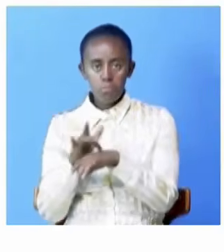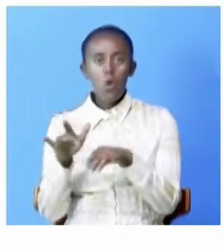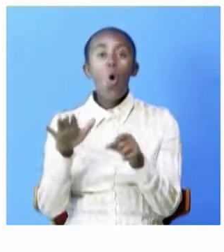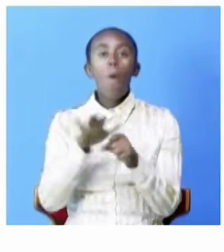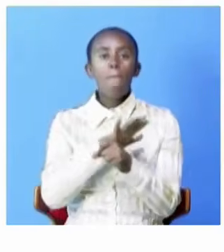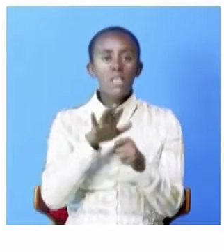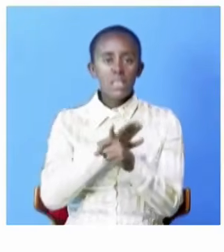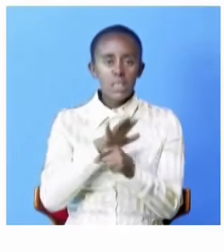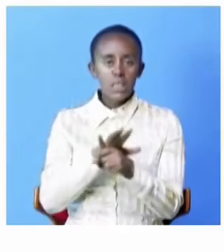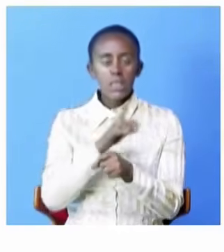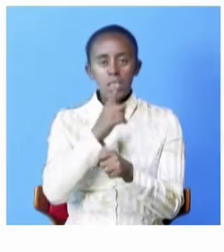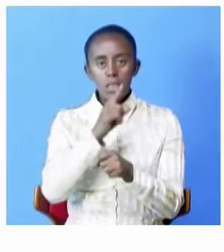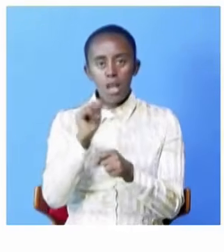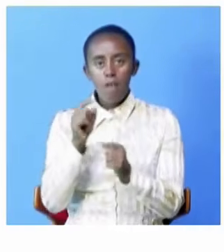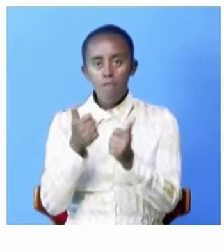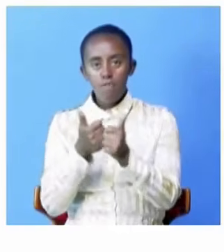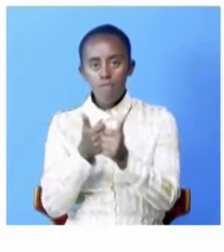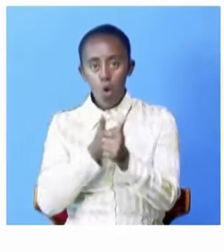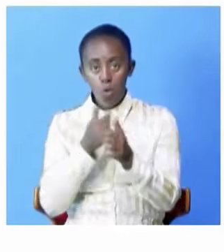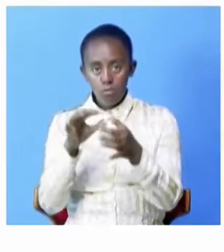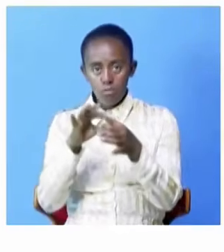the following